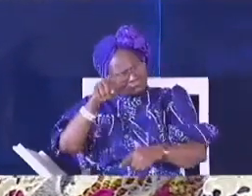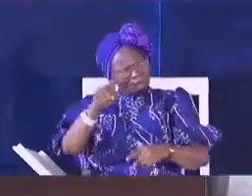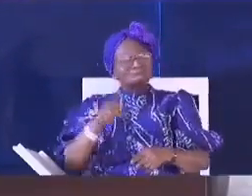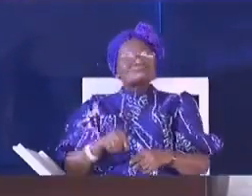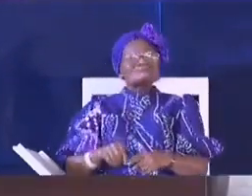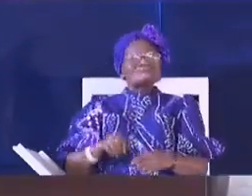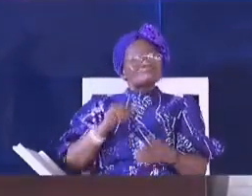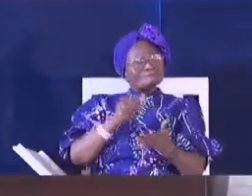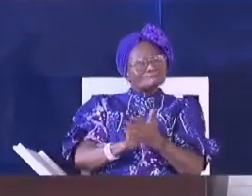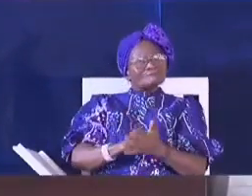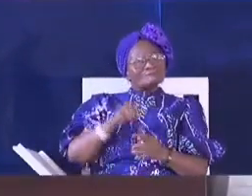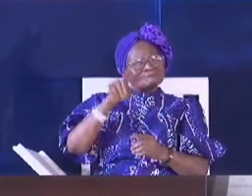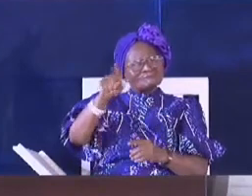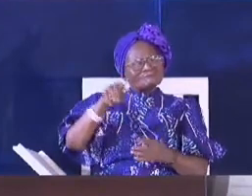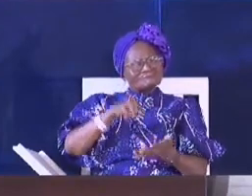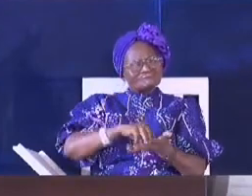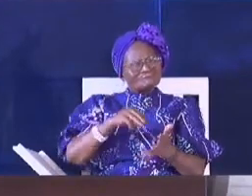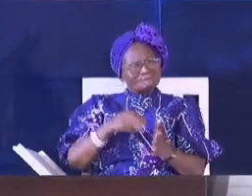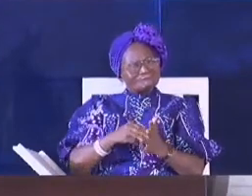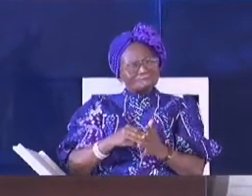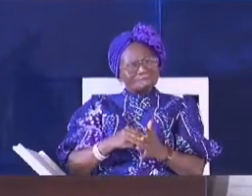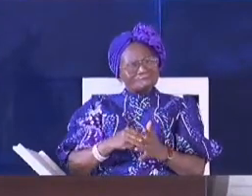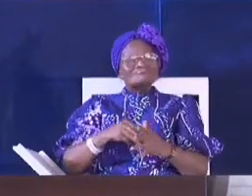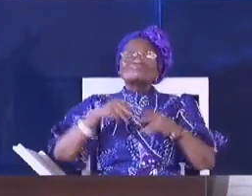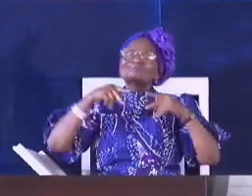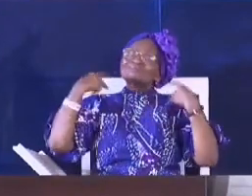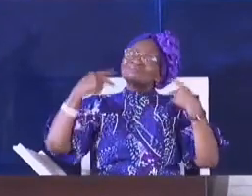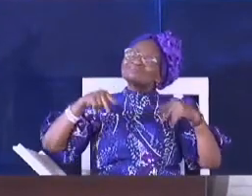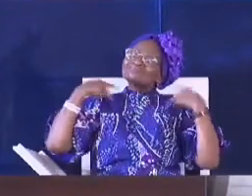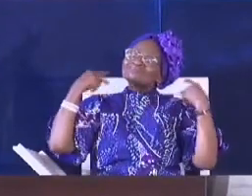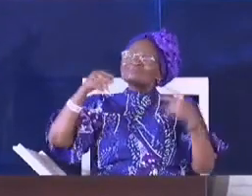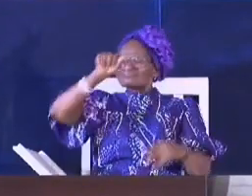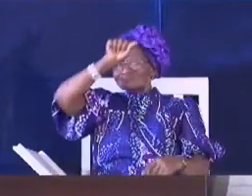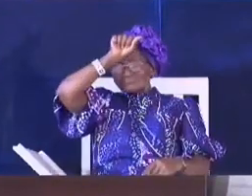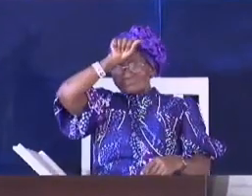That you means Pastor Adeboye.